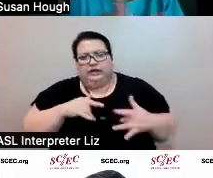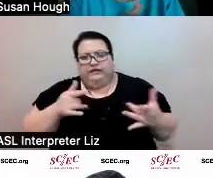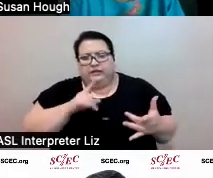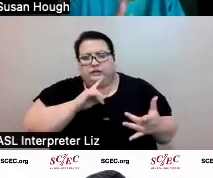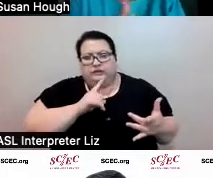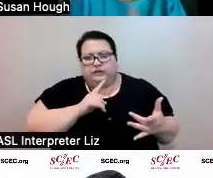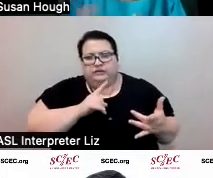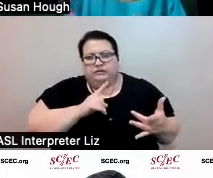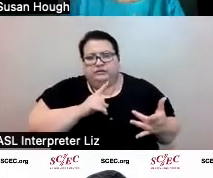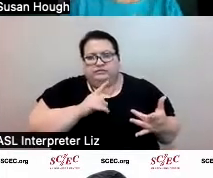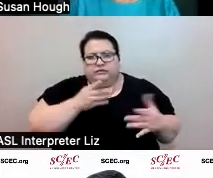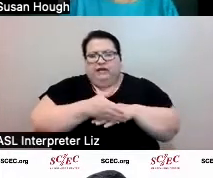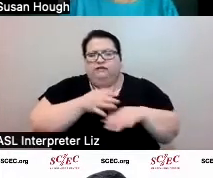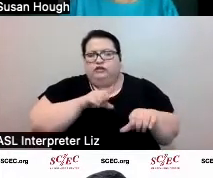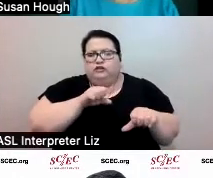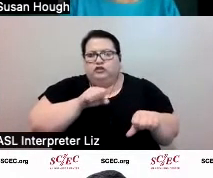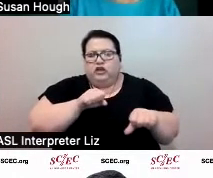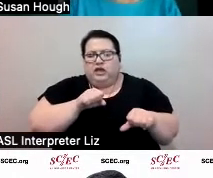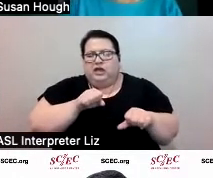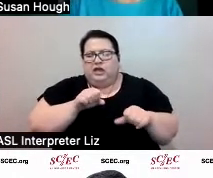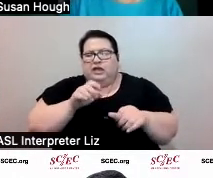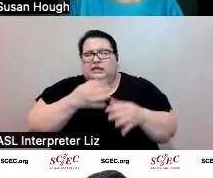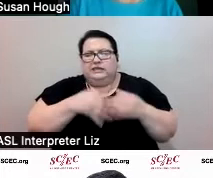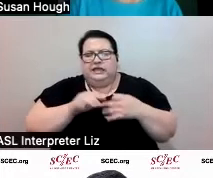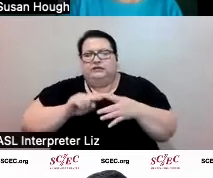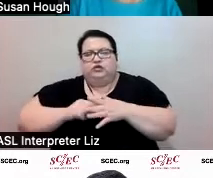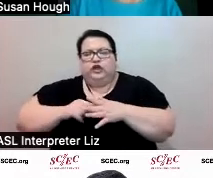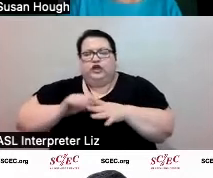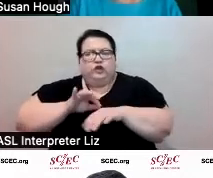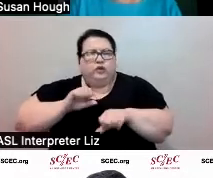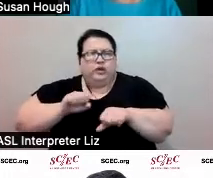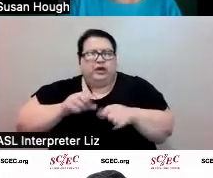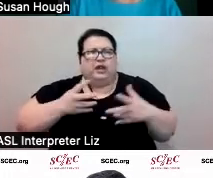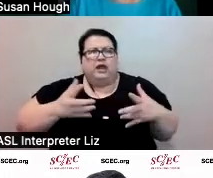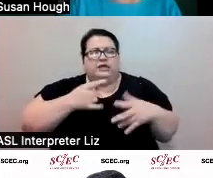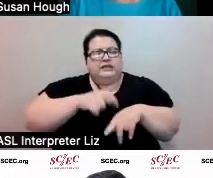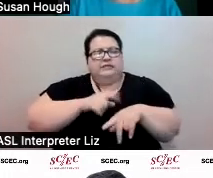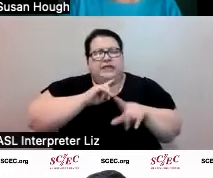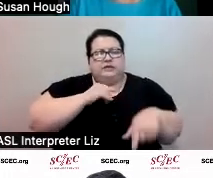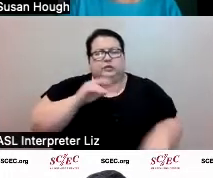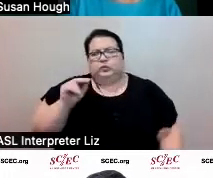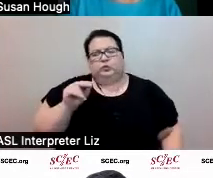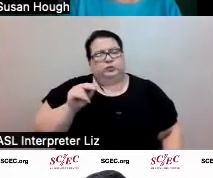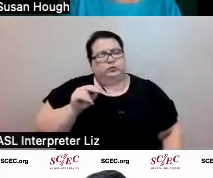were aftershocks versus triggered earthquakes? And a lot of times the answer is no.